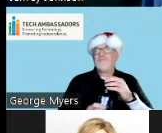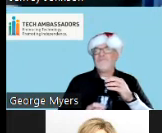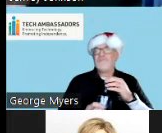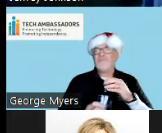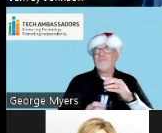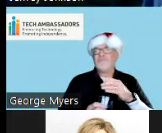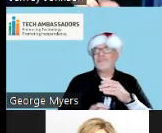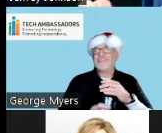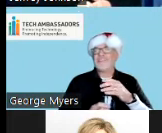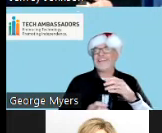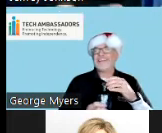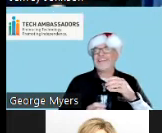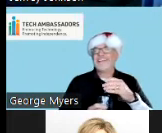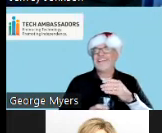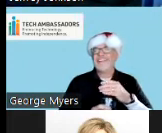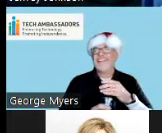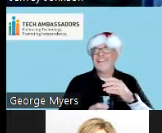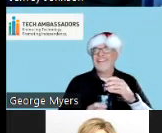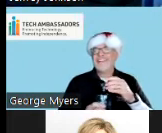Sorry about that.